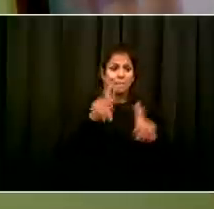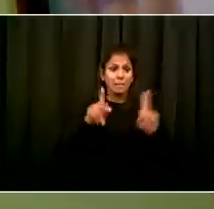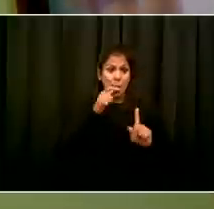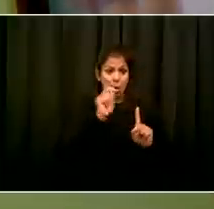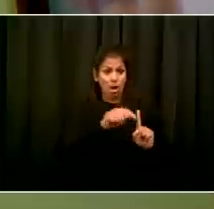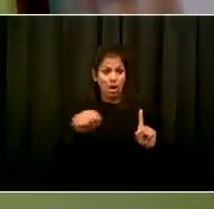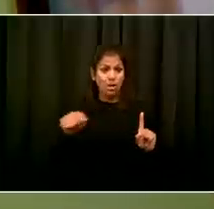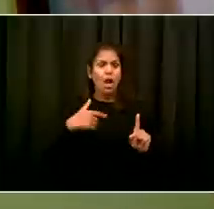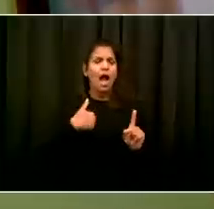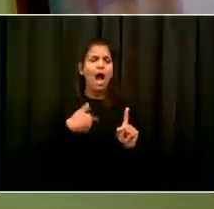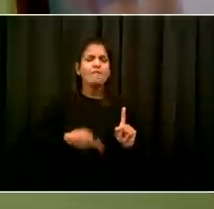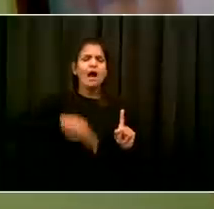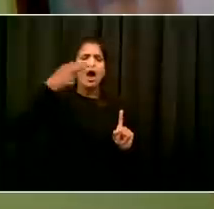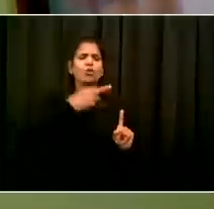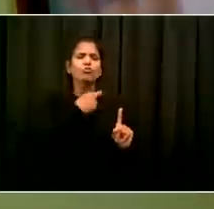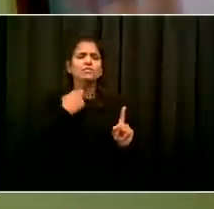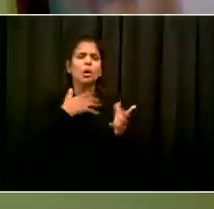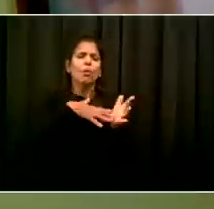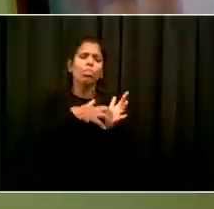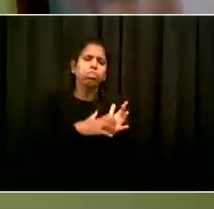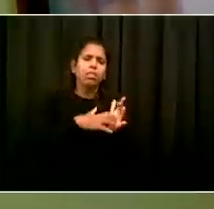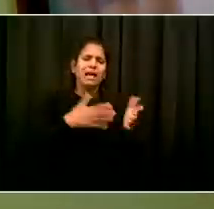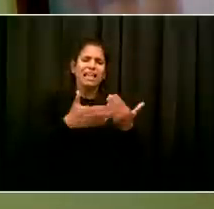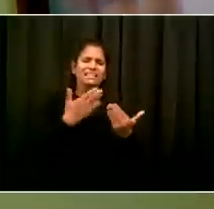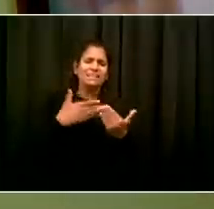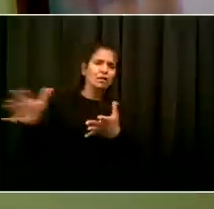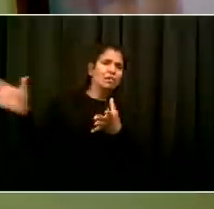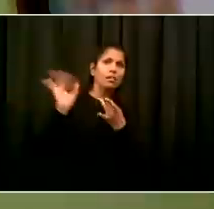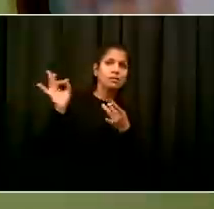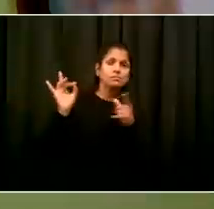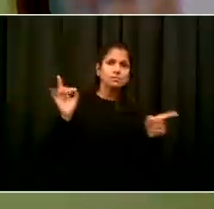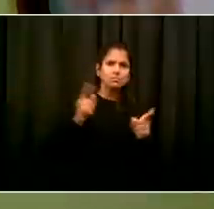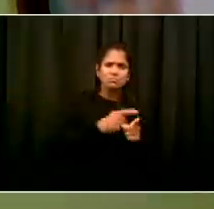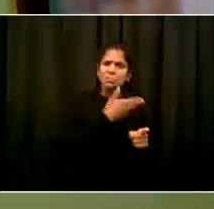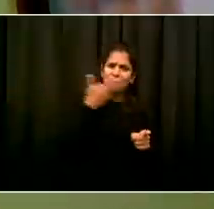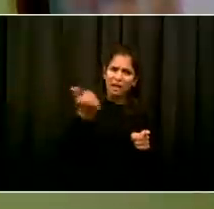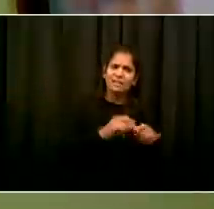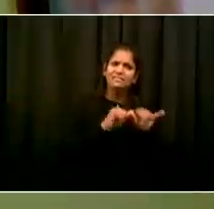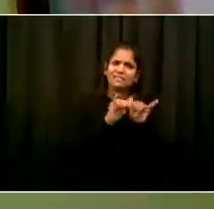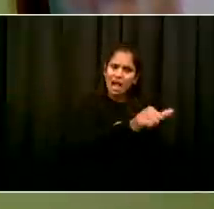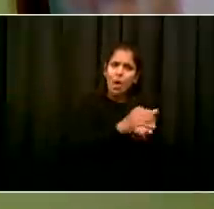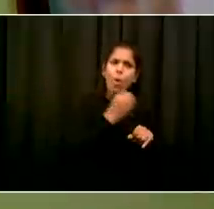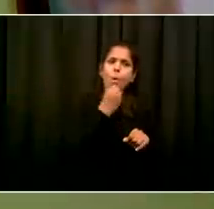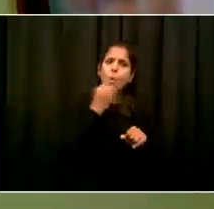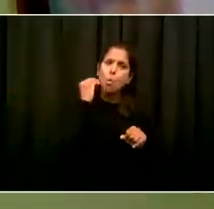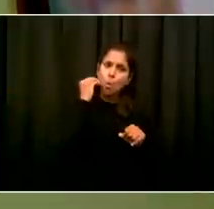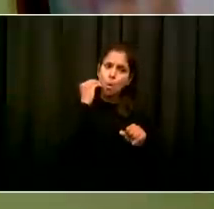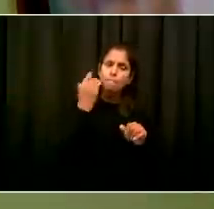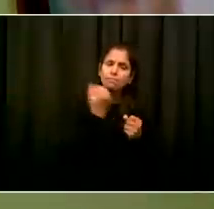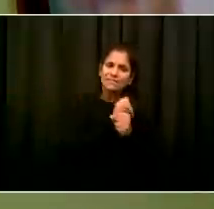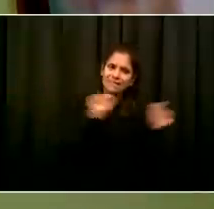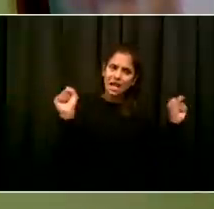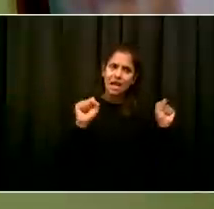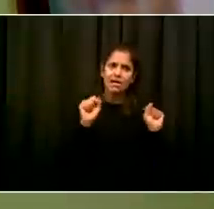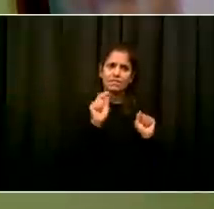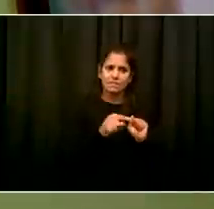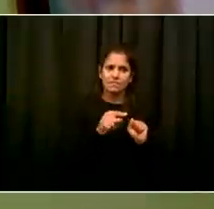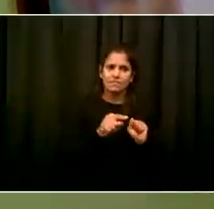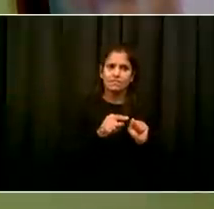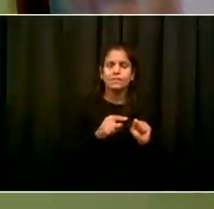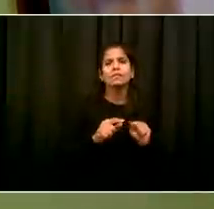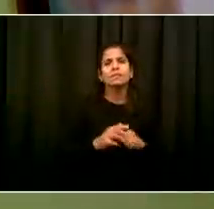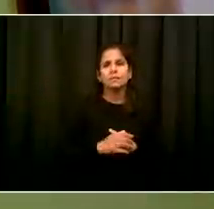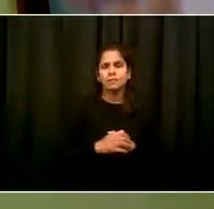continue their activity? That has a lot of theoretical strength to it, But the practical experience from